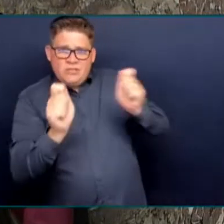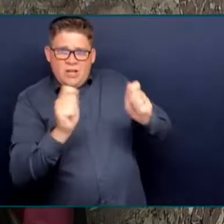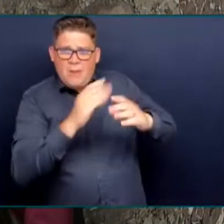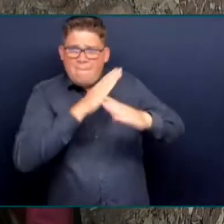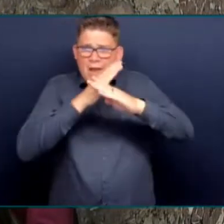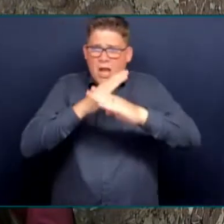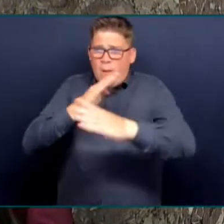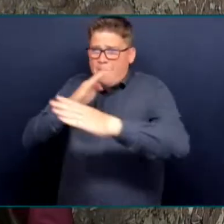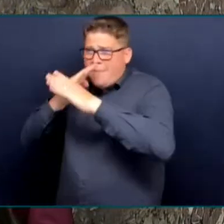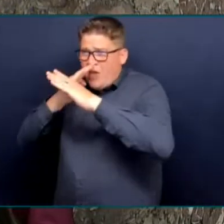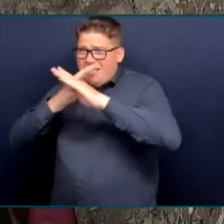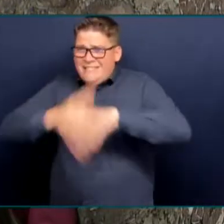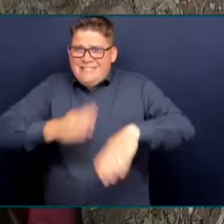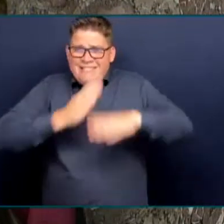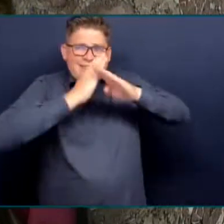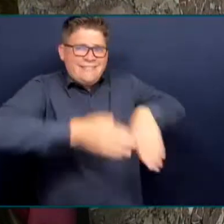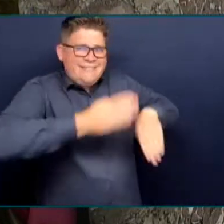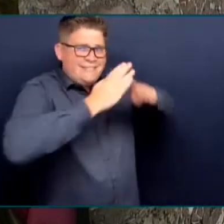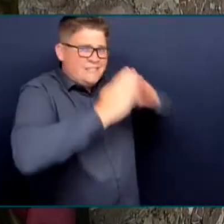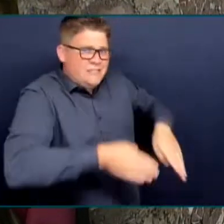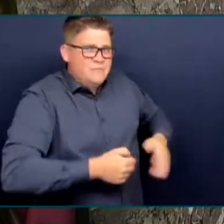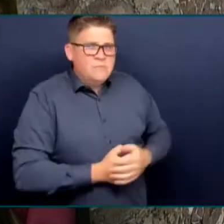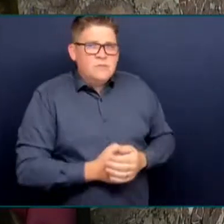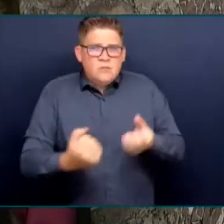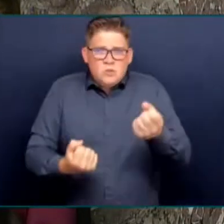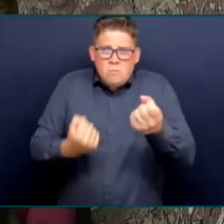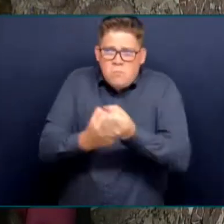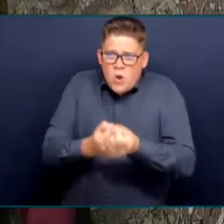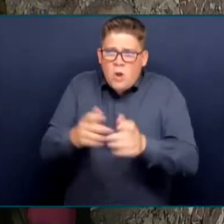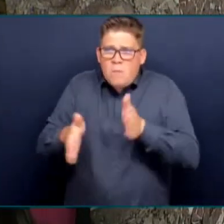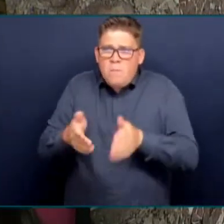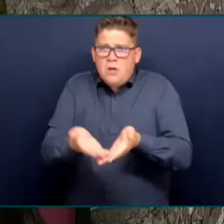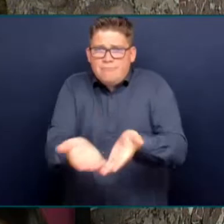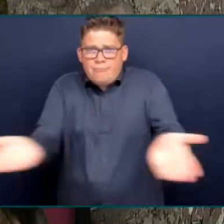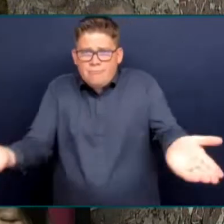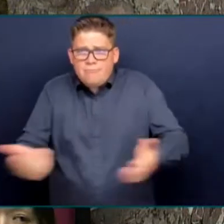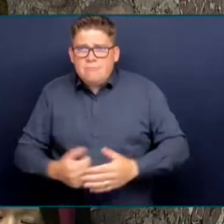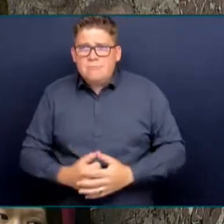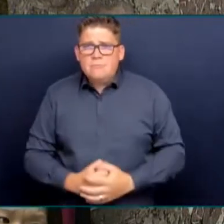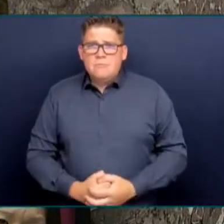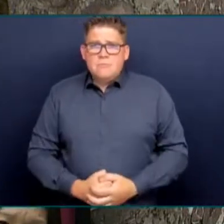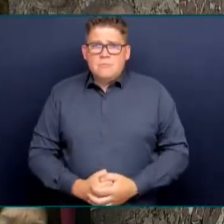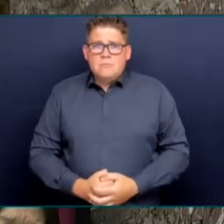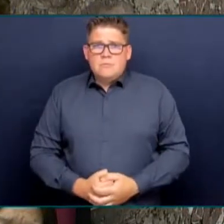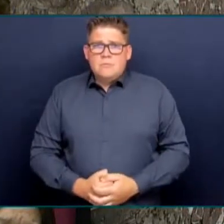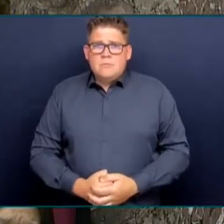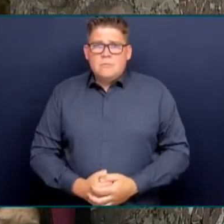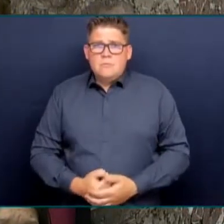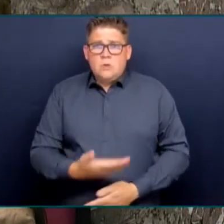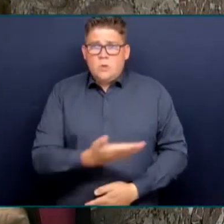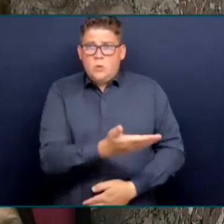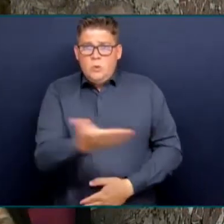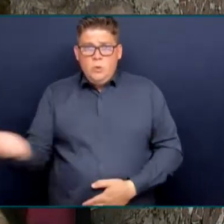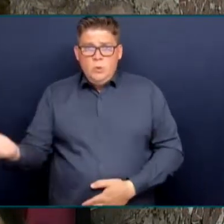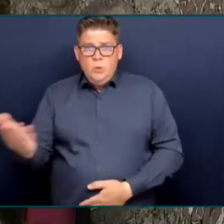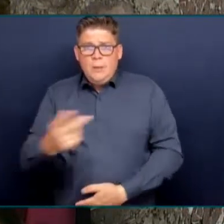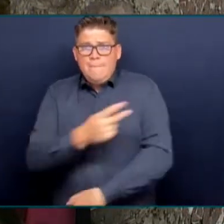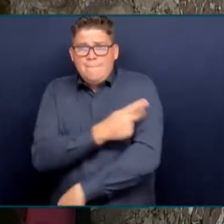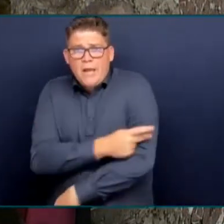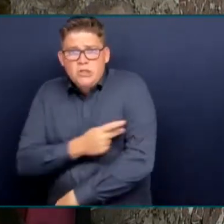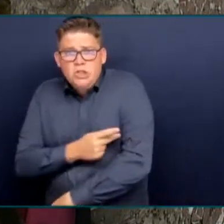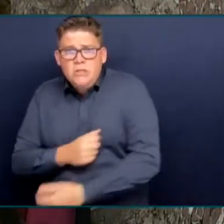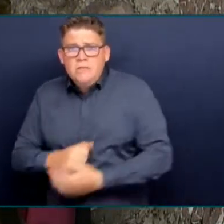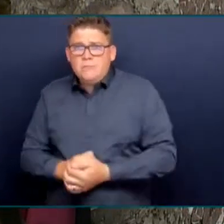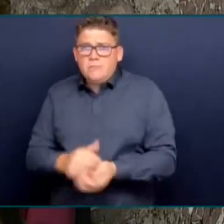support for people. Because it's those patients and those doctors and those nurses and those health sciences professionals, those